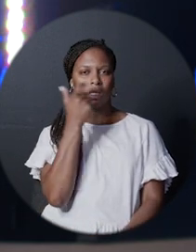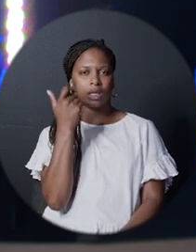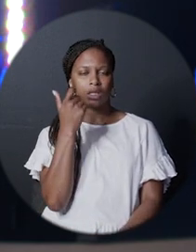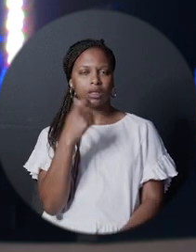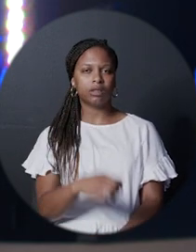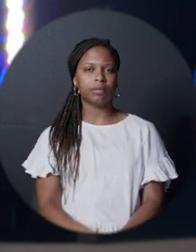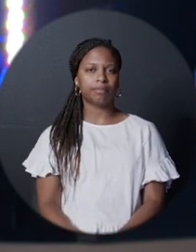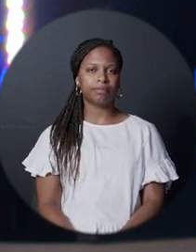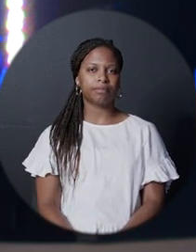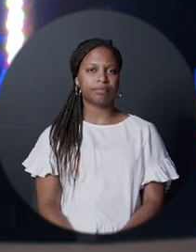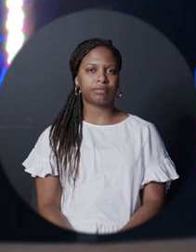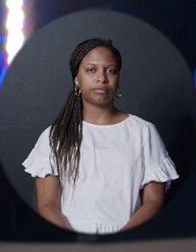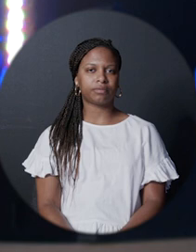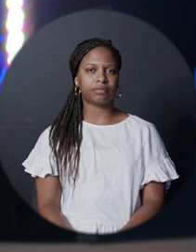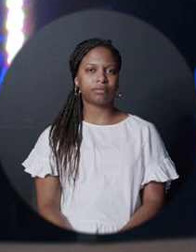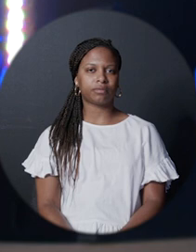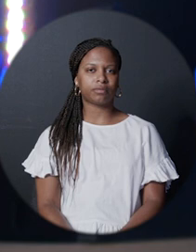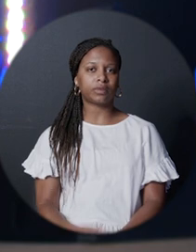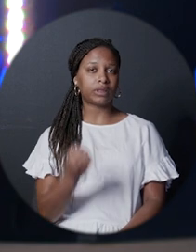that's what they get because